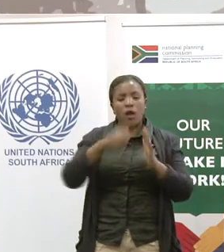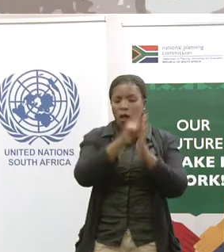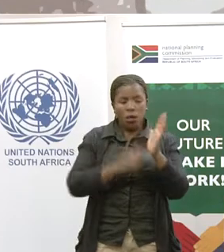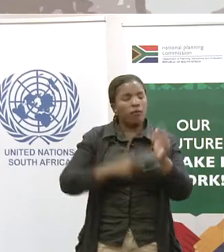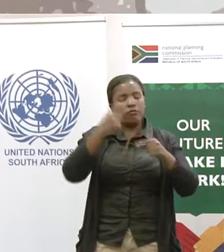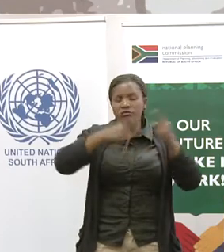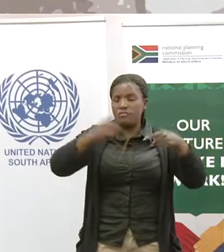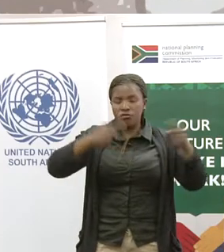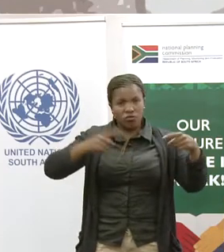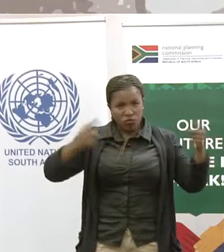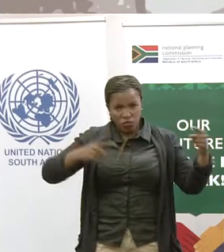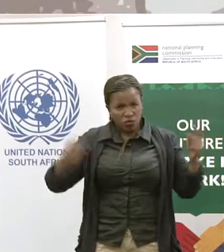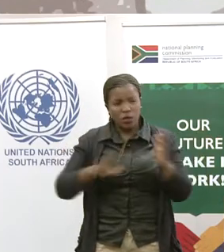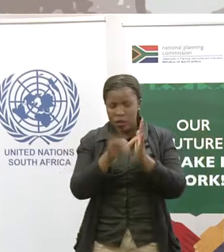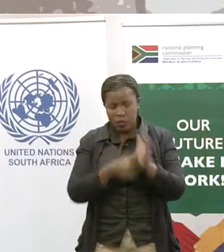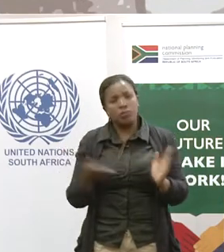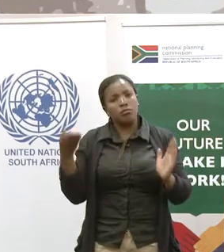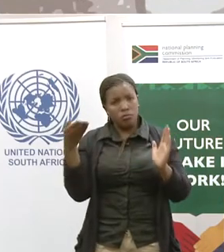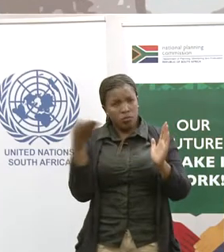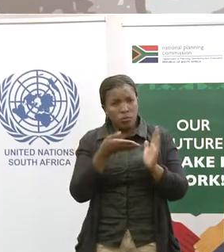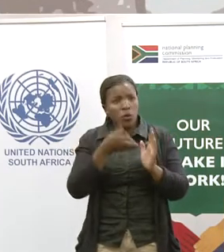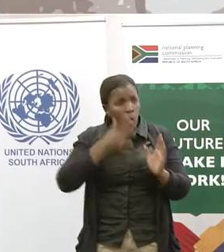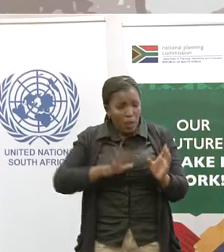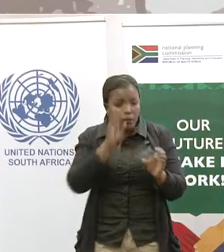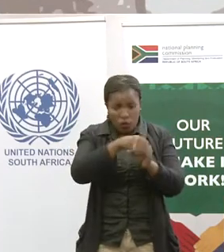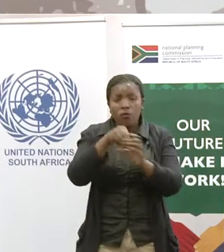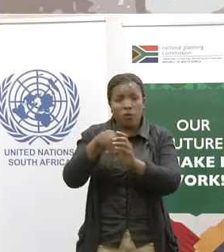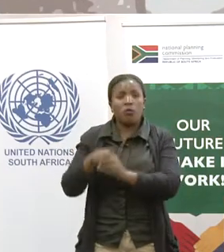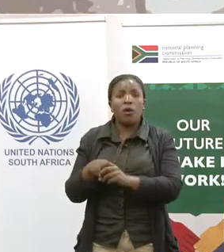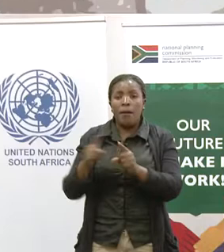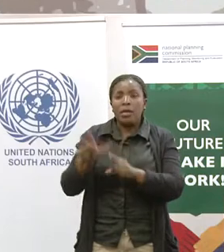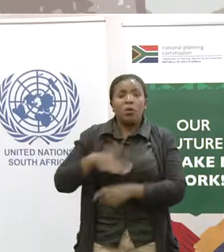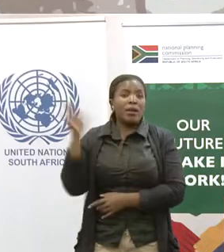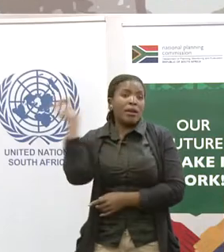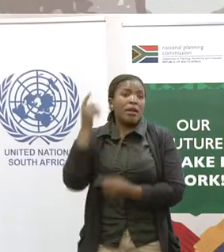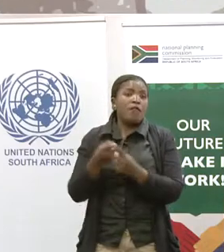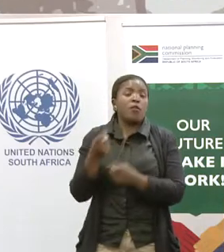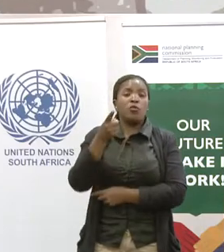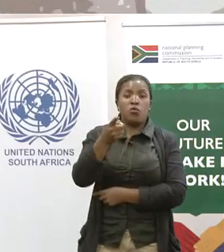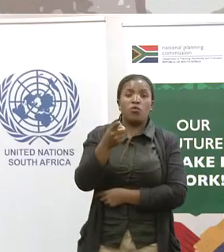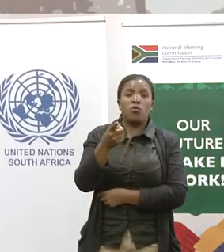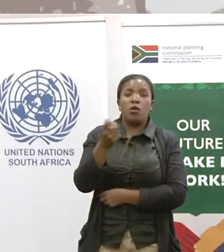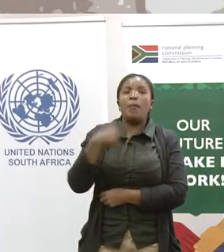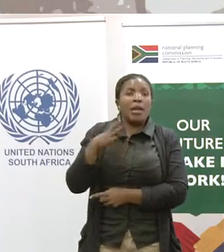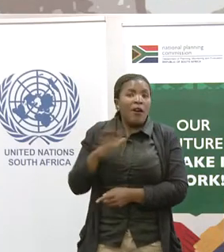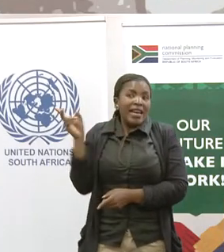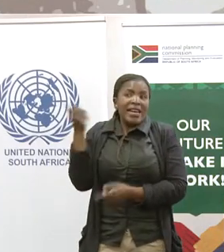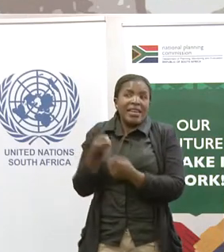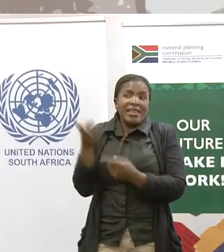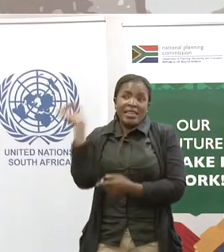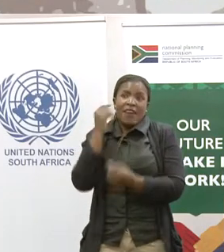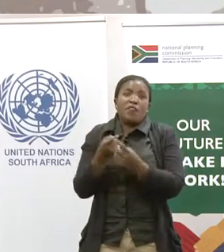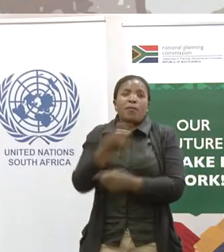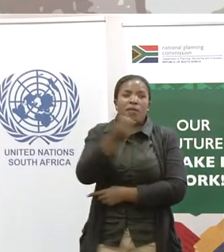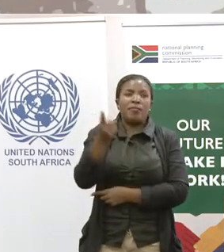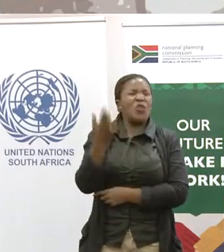legislations? We'll hear from them. I call them because sometimes I'm not one of them, because I'm on the other